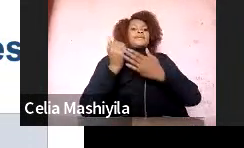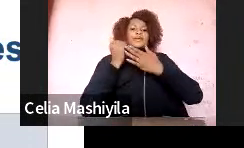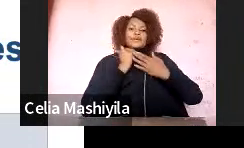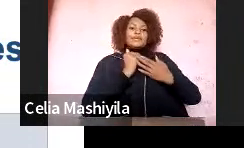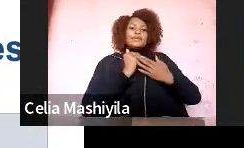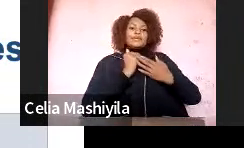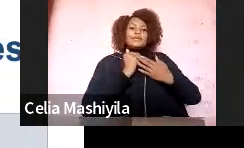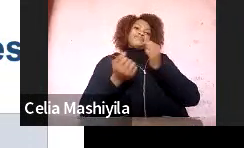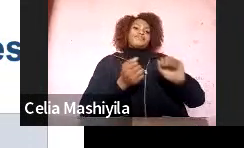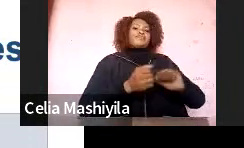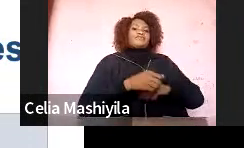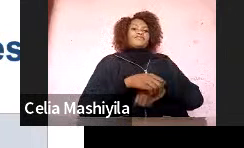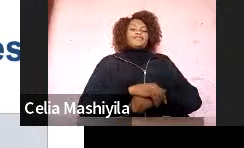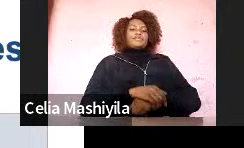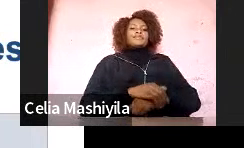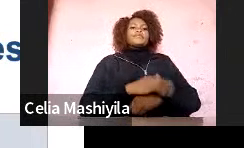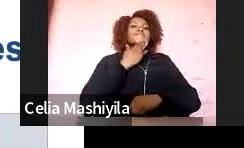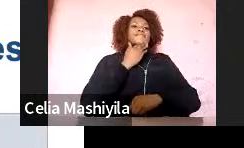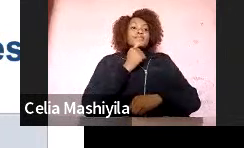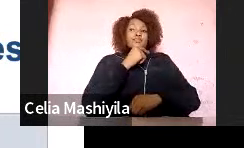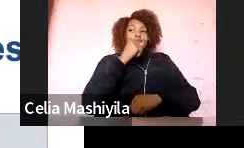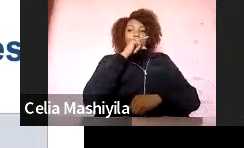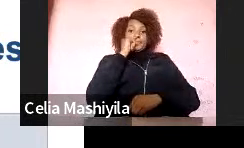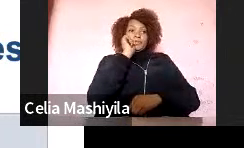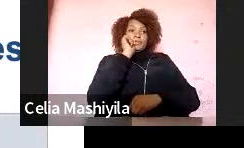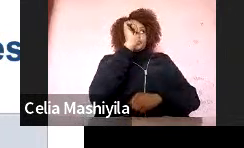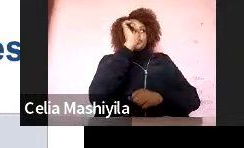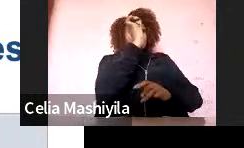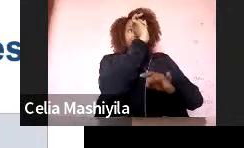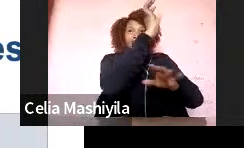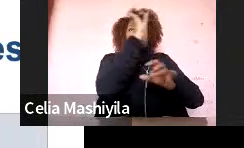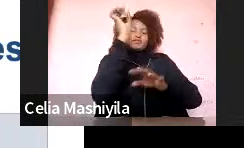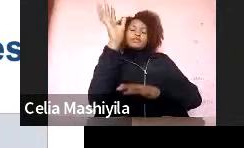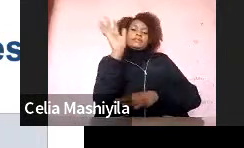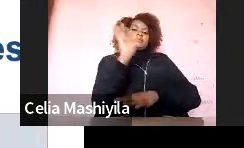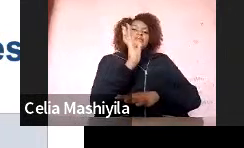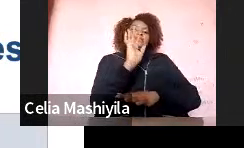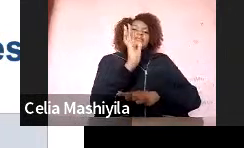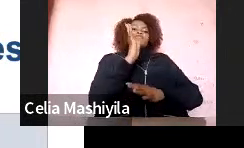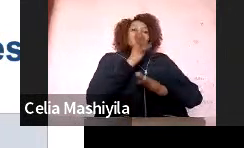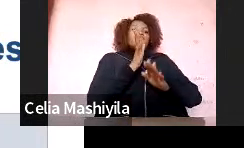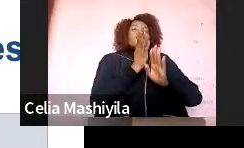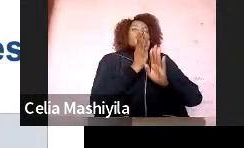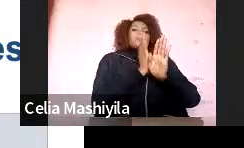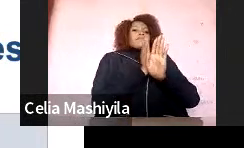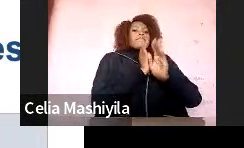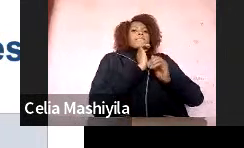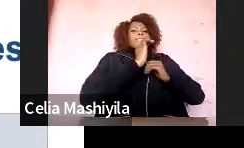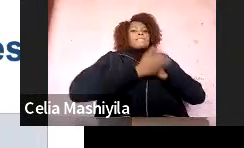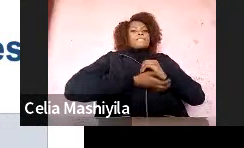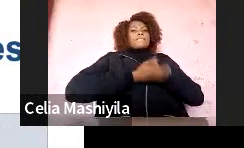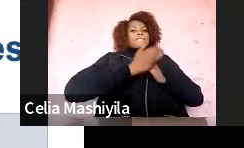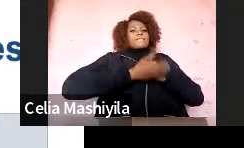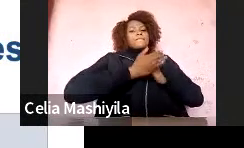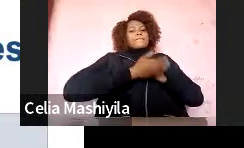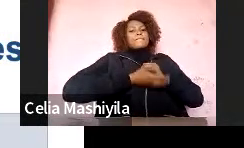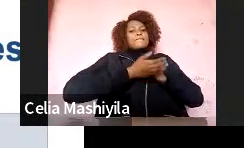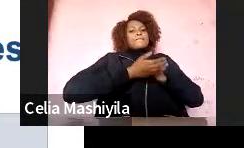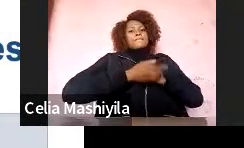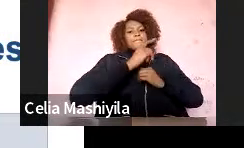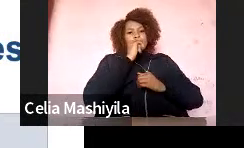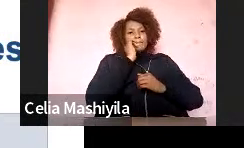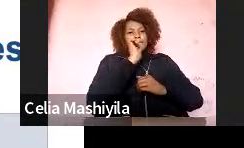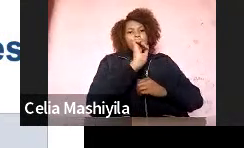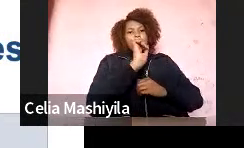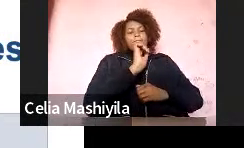remain anonymous based on the choice which you have, and also based on the circumstances which you might find